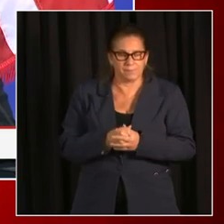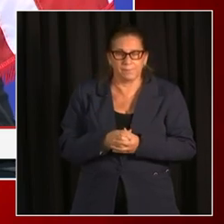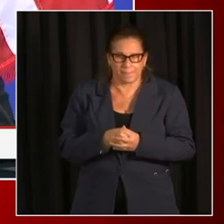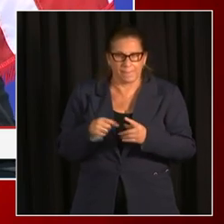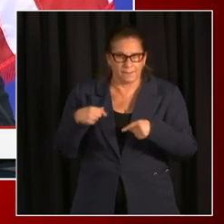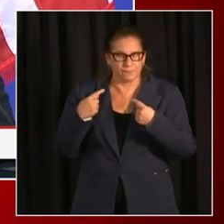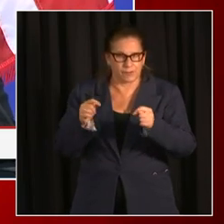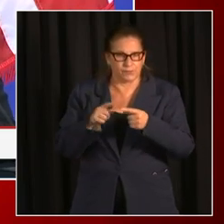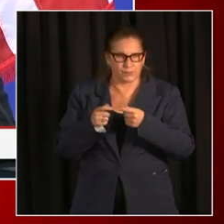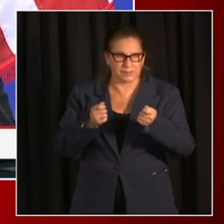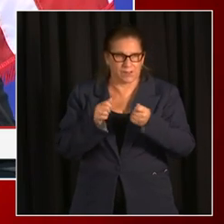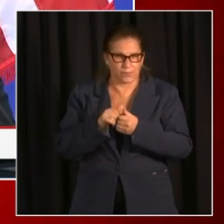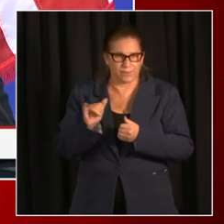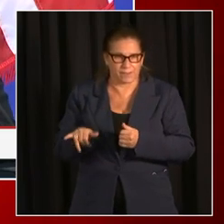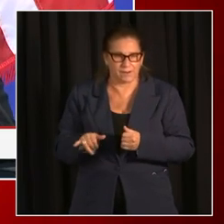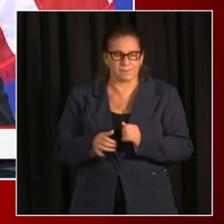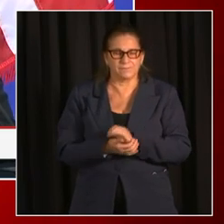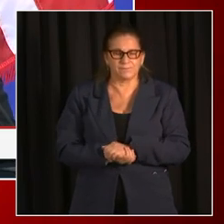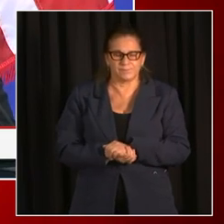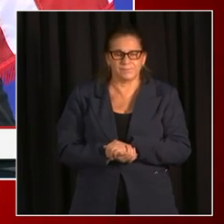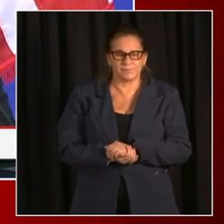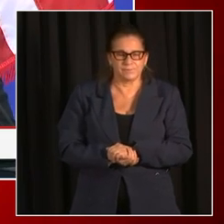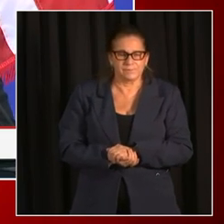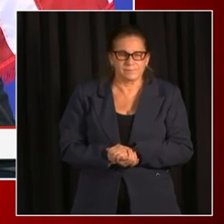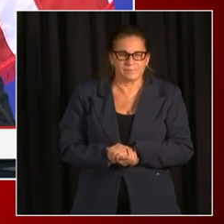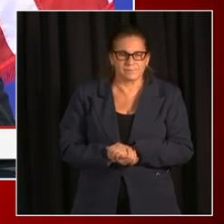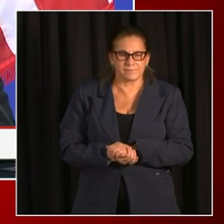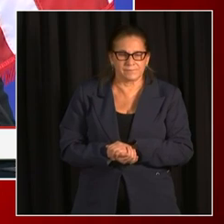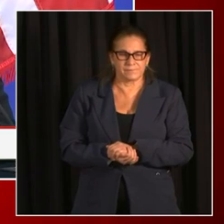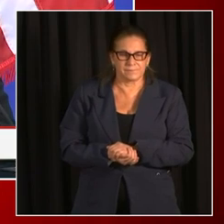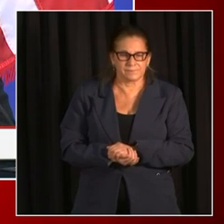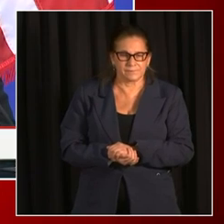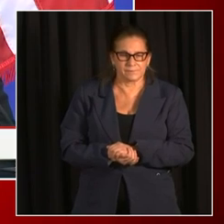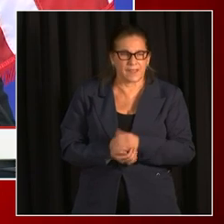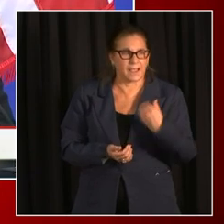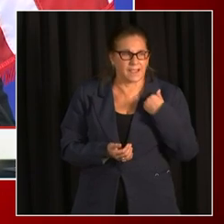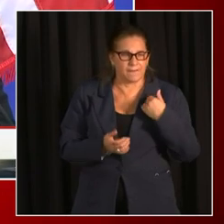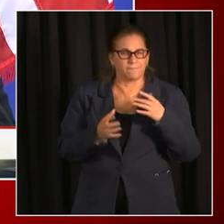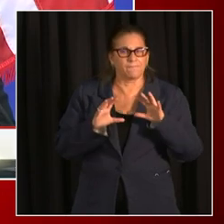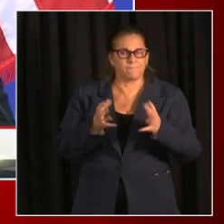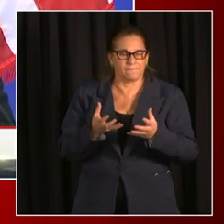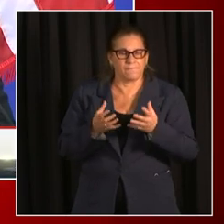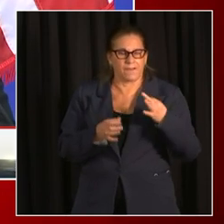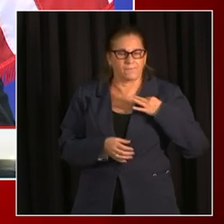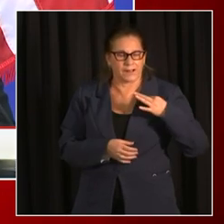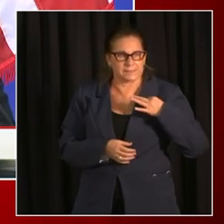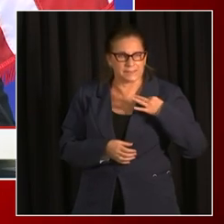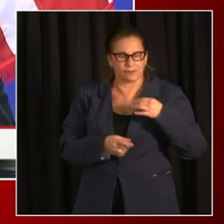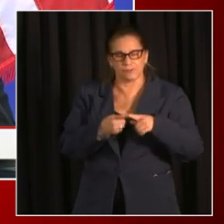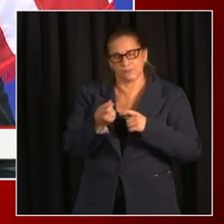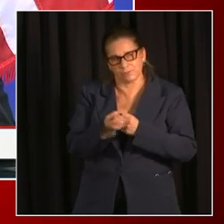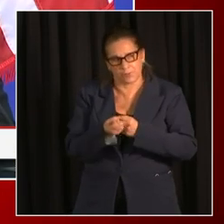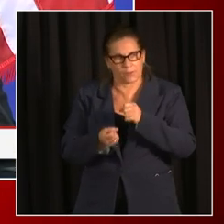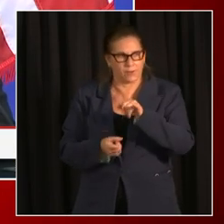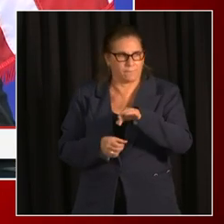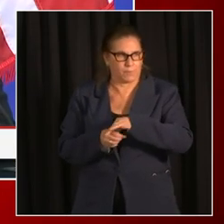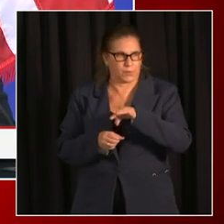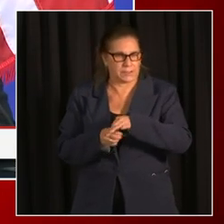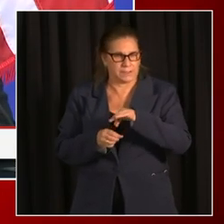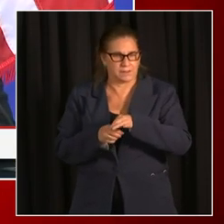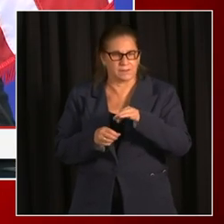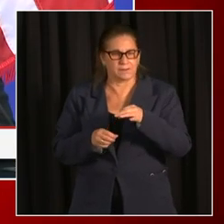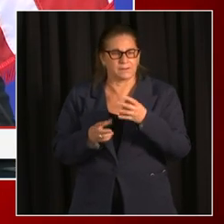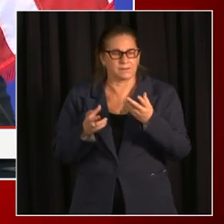with that, and to ensure that we have the number of volunteers and people to support voters, and